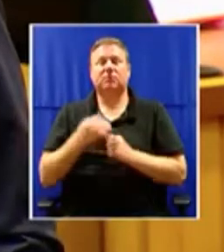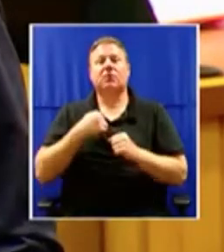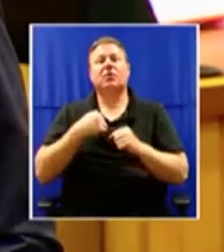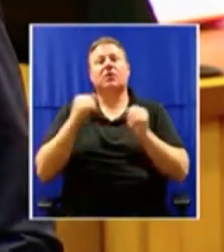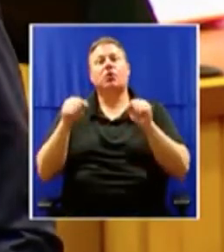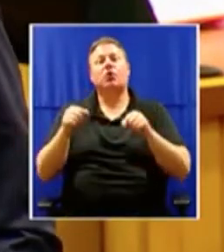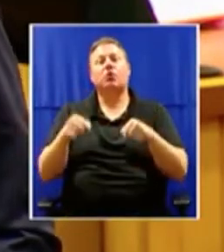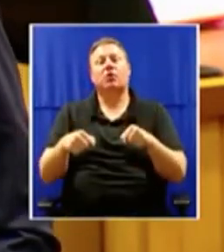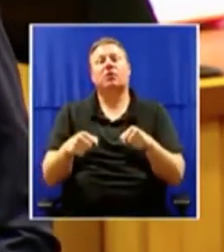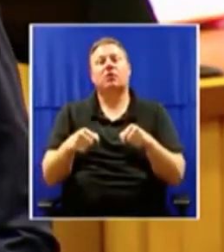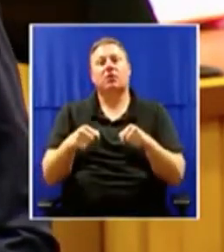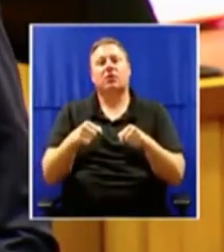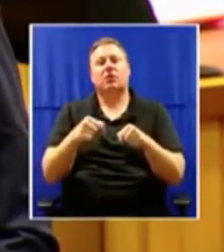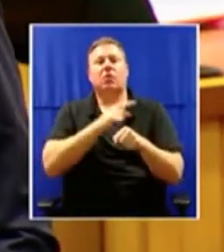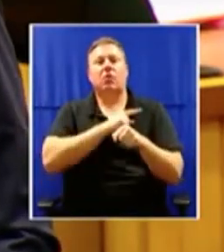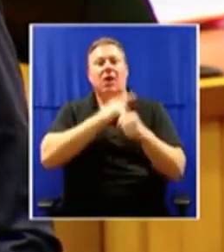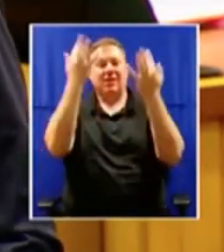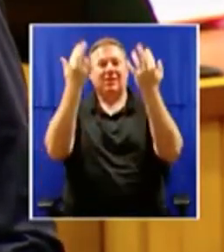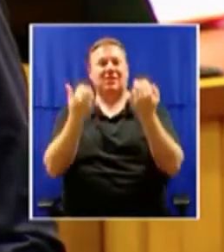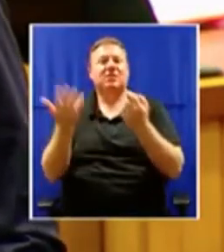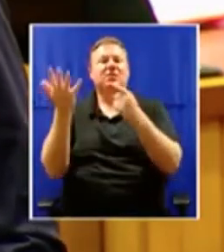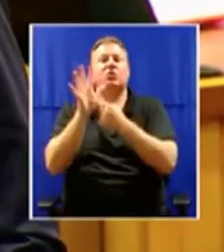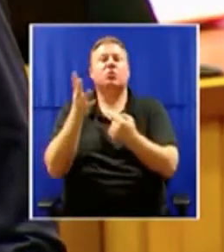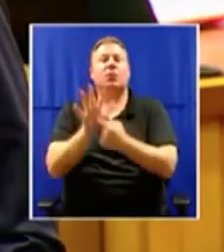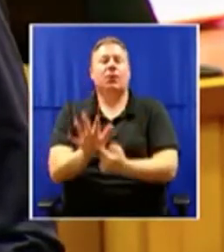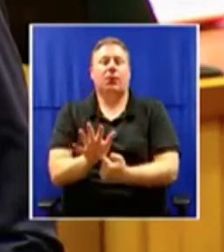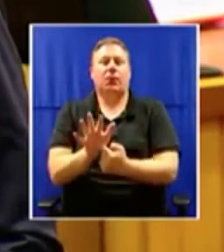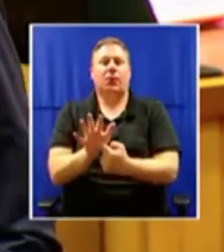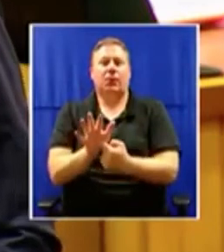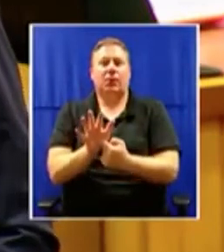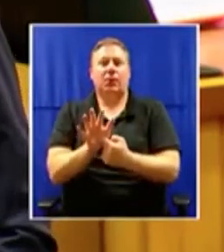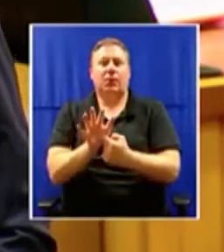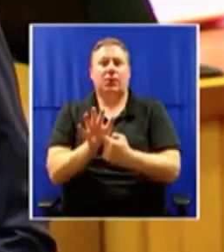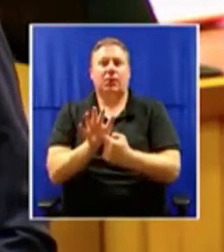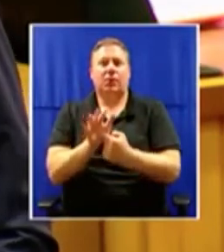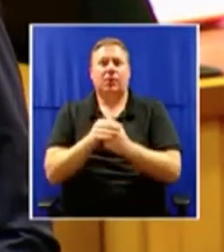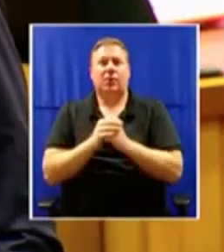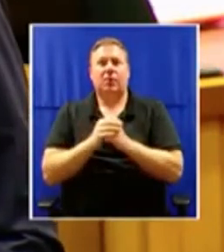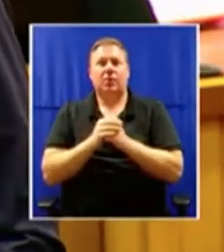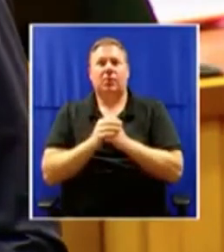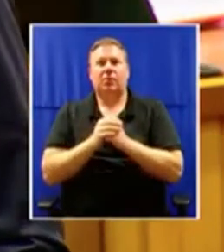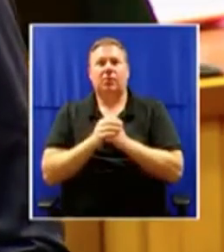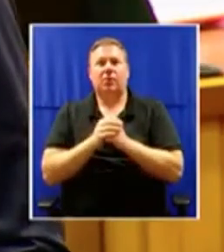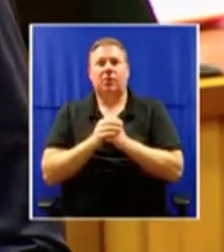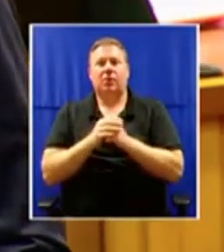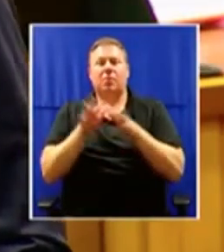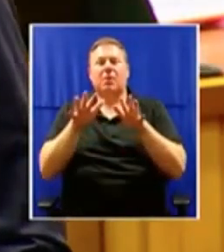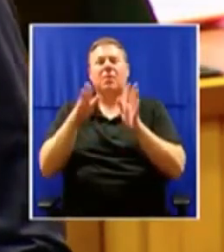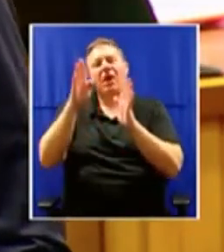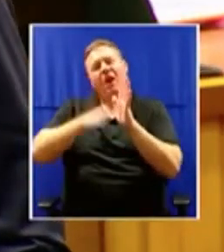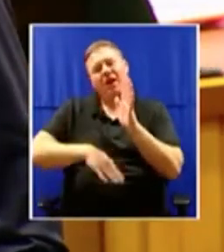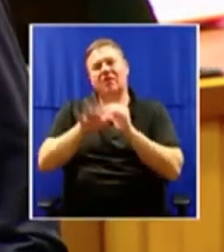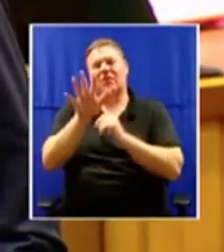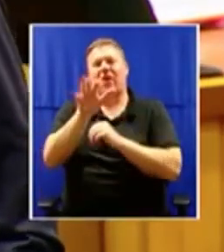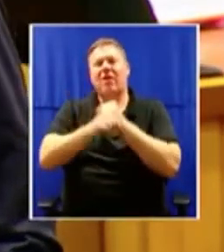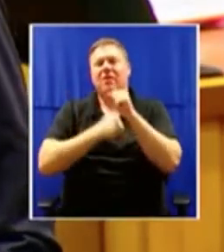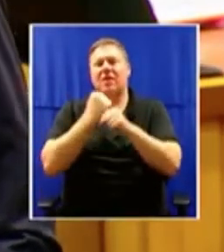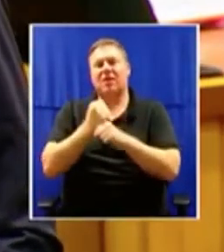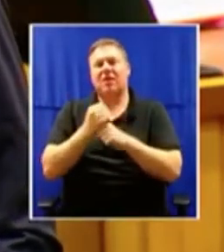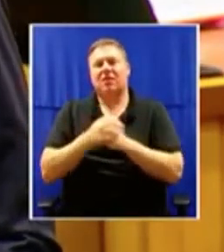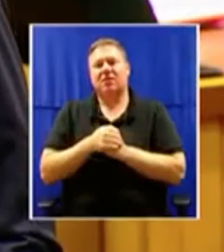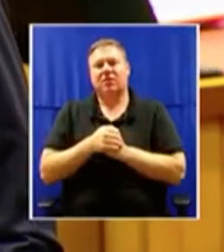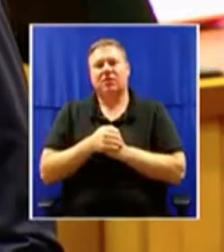because in terms of our stats, it does indicate that those that have stayed for less than 5 years or less years in